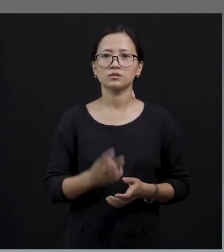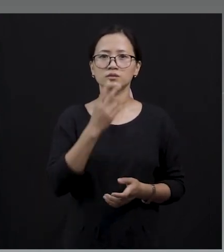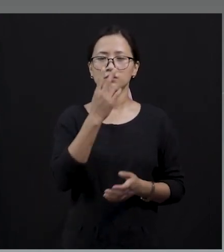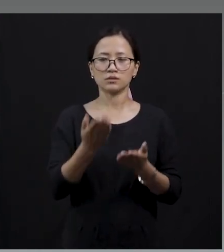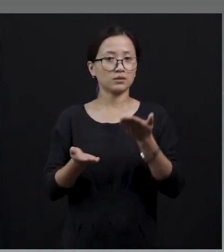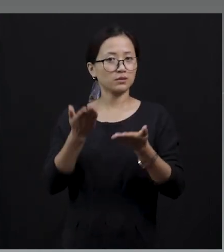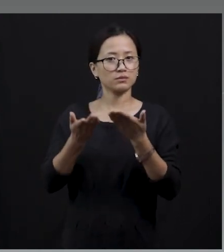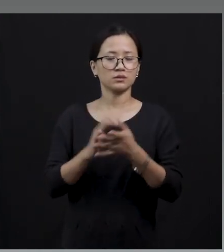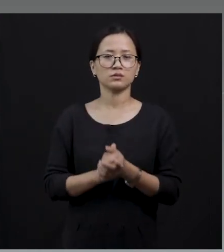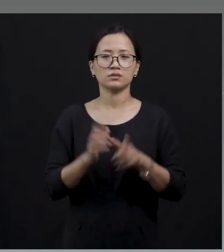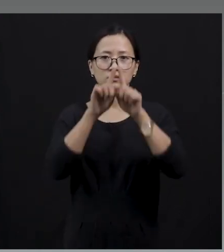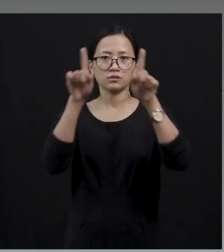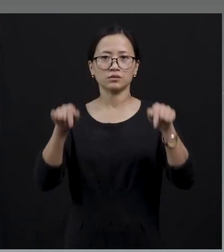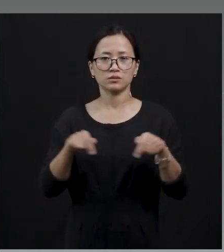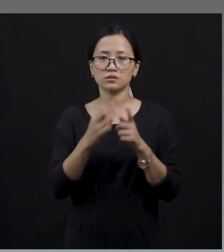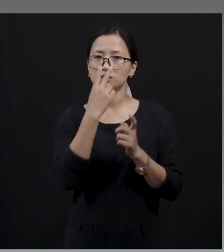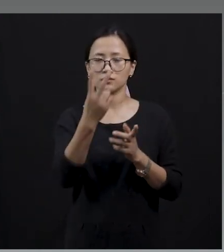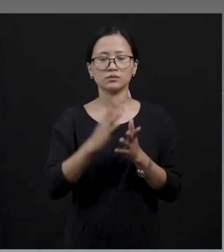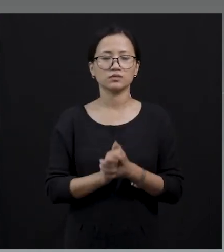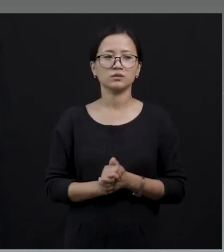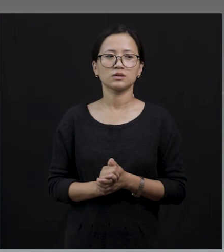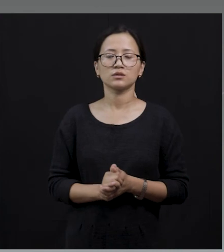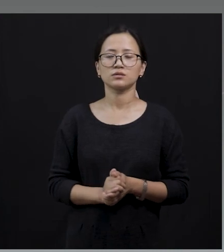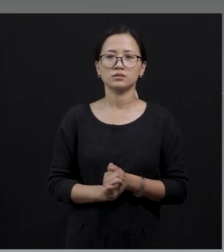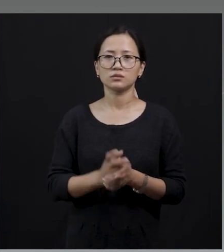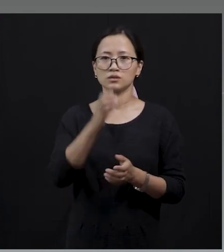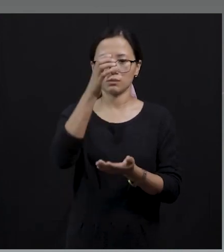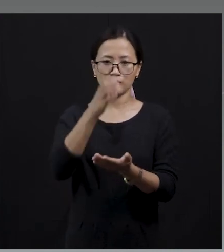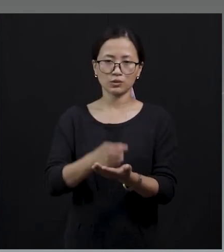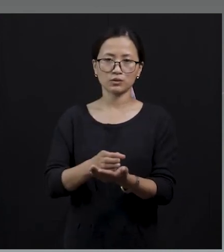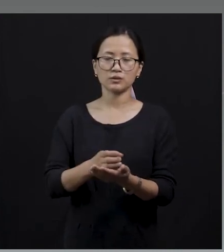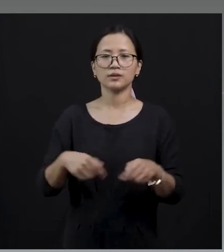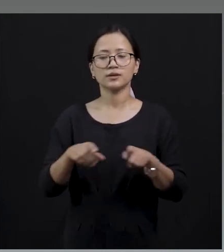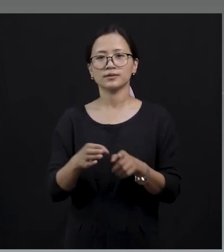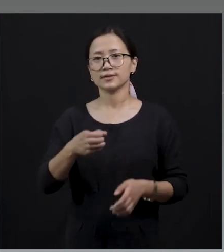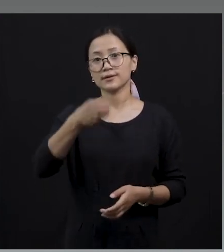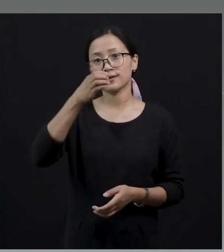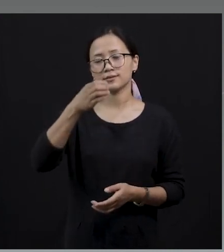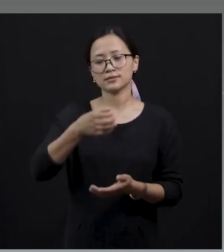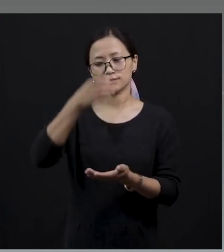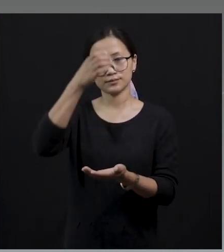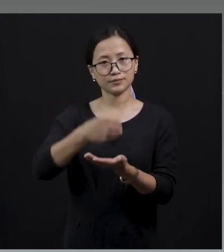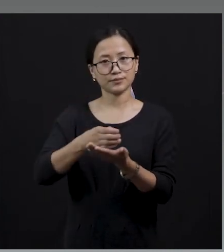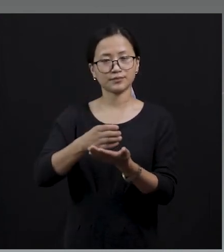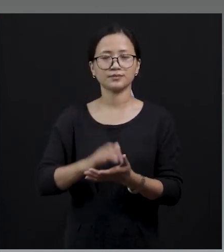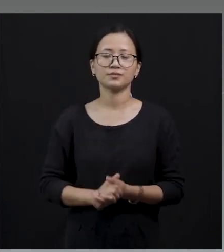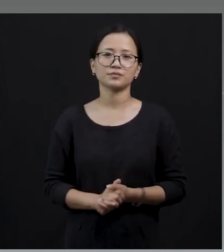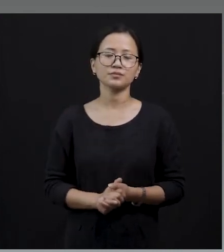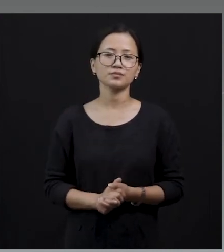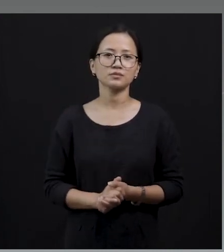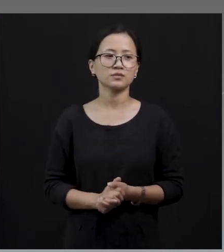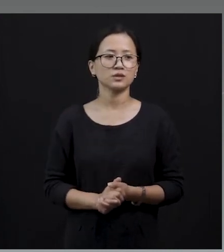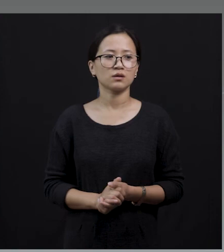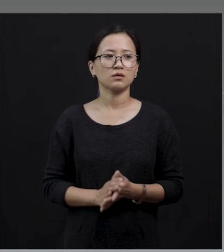Let's compare this. We see a bottle and a glass here. Now, we can clearly understand from the picture that